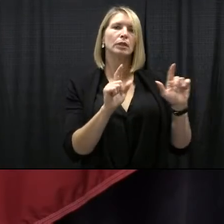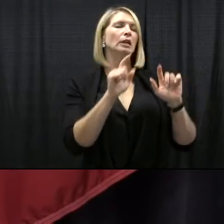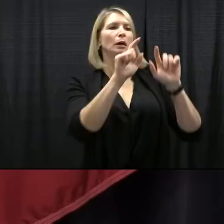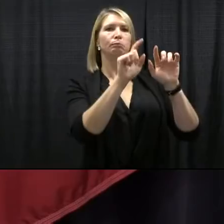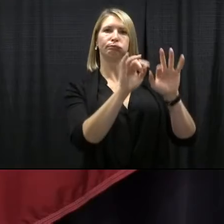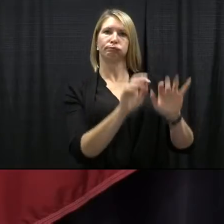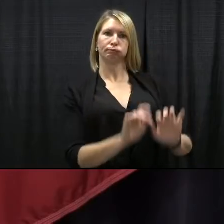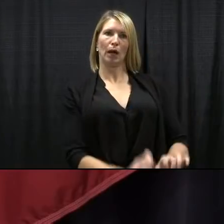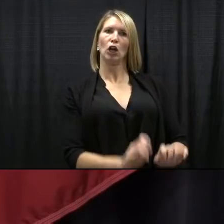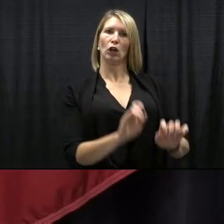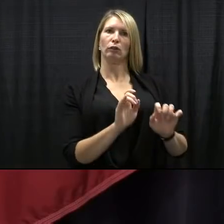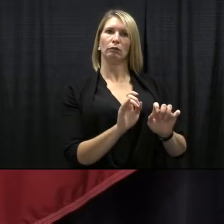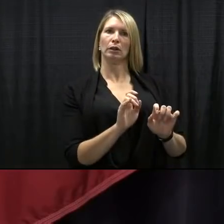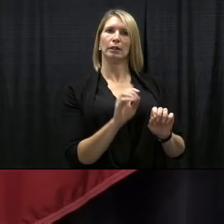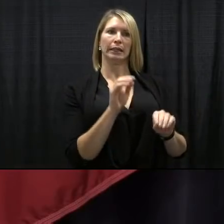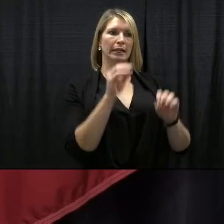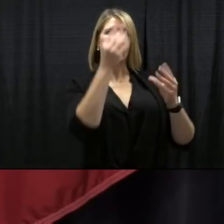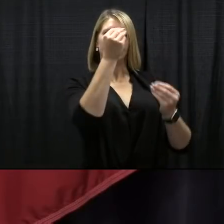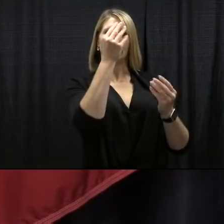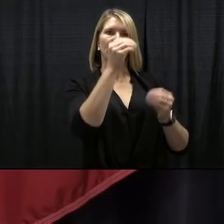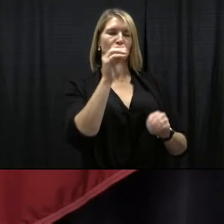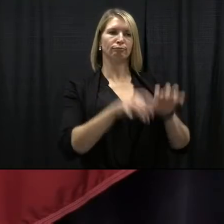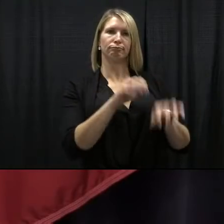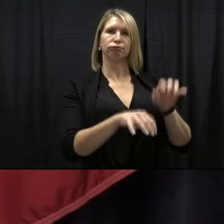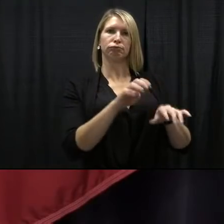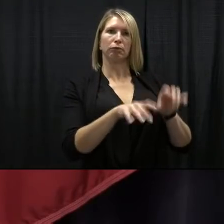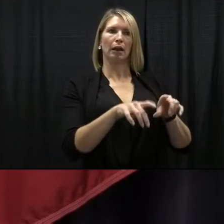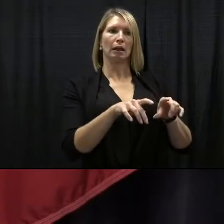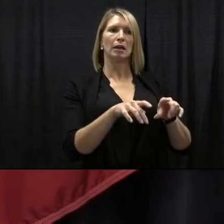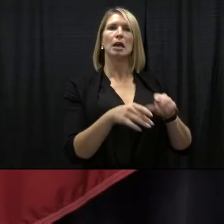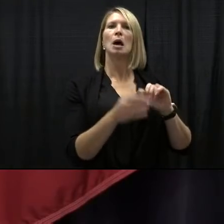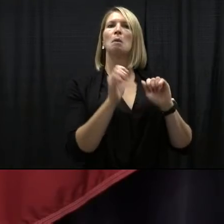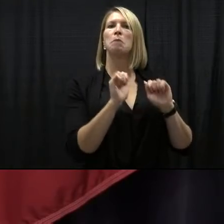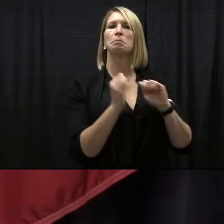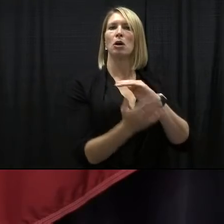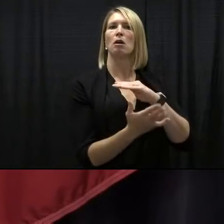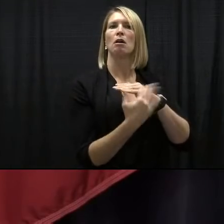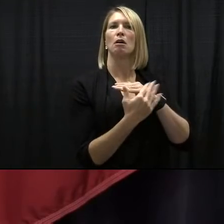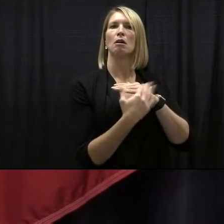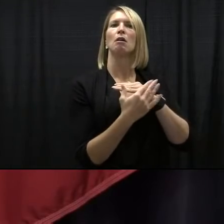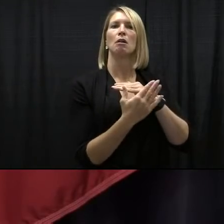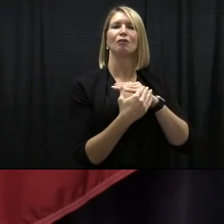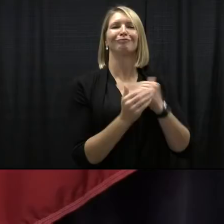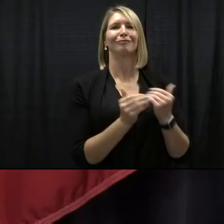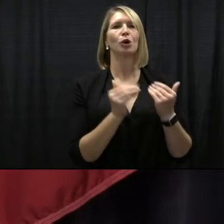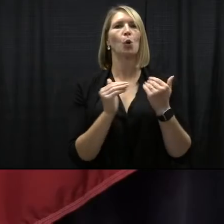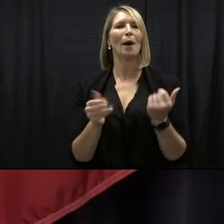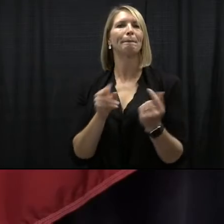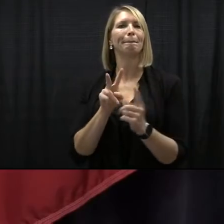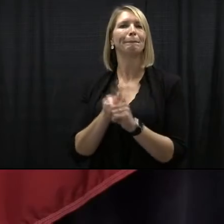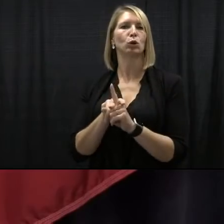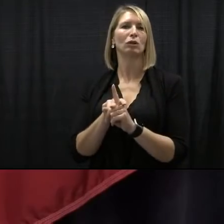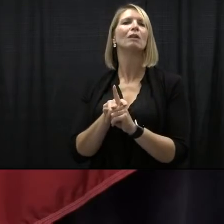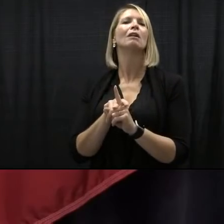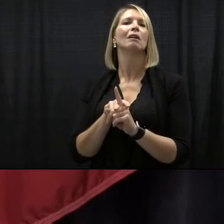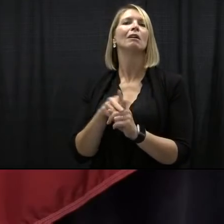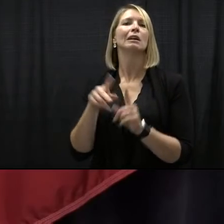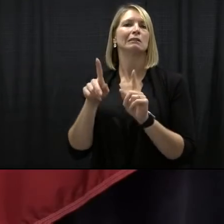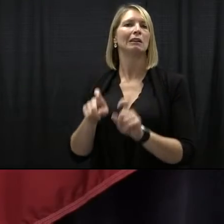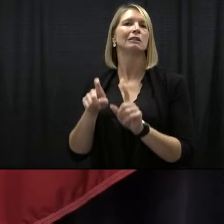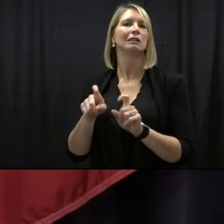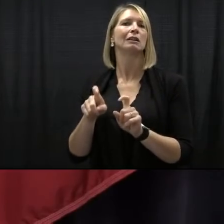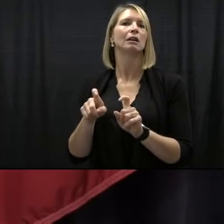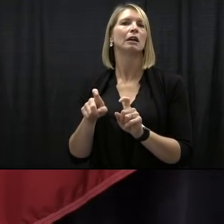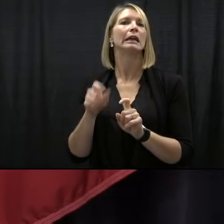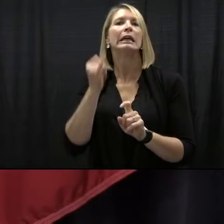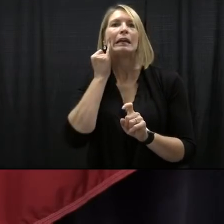health authority and they will provide your appointment details. If you do not have access to the internet, you may call 811 for